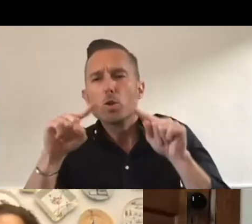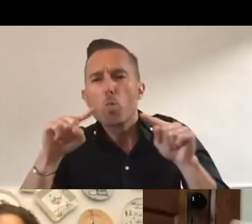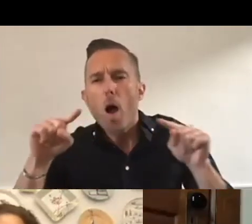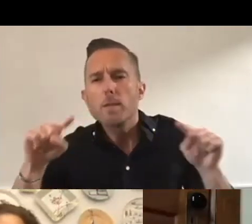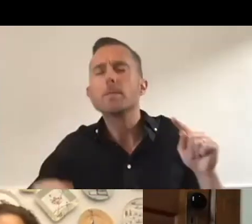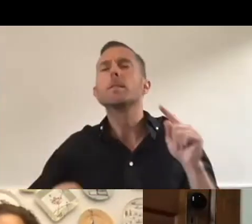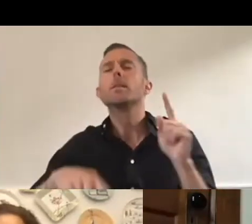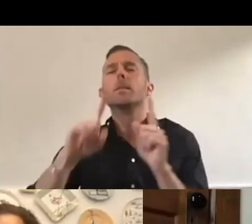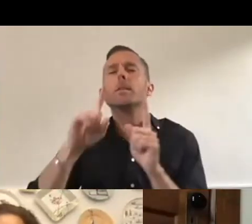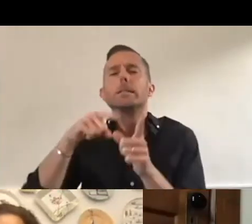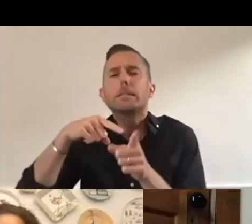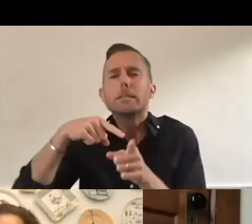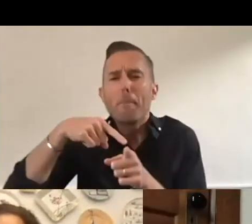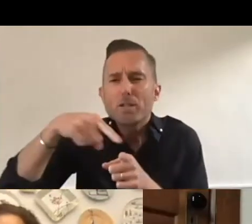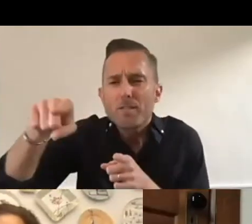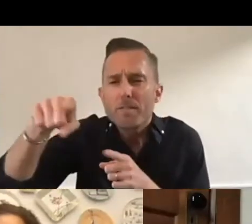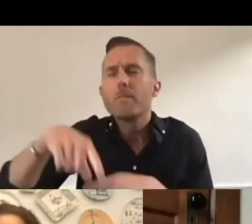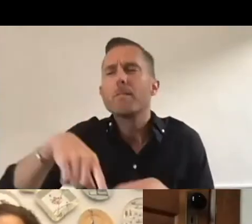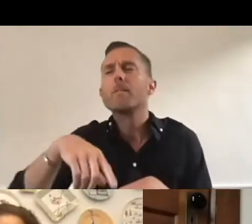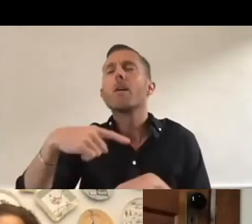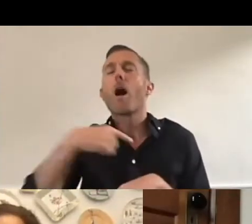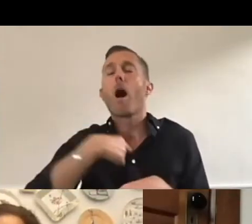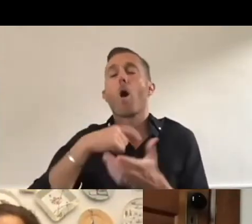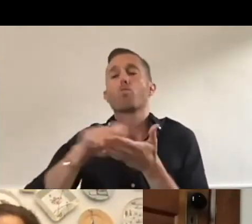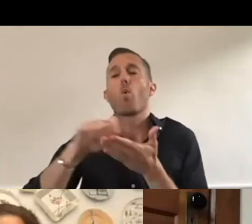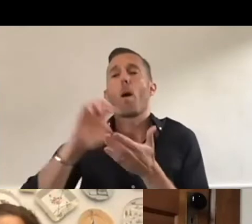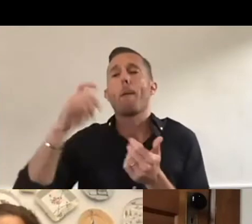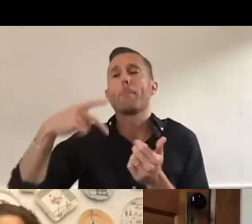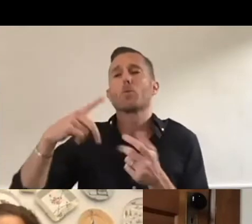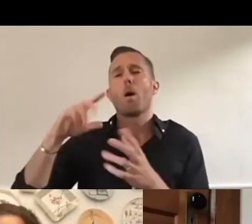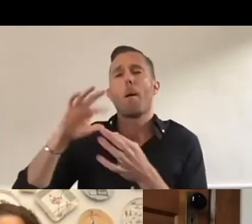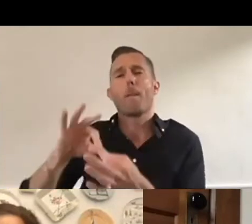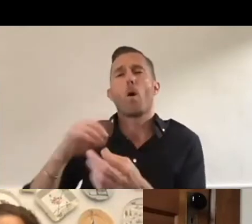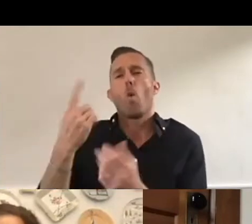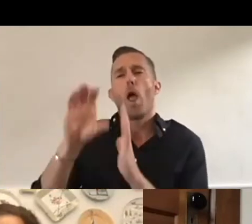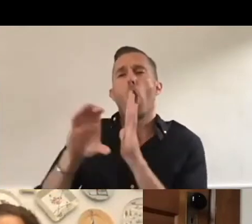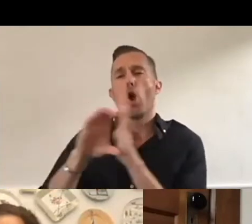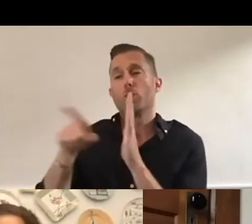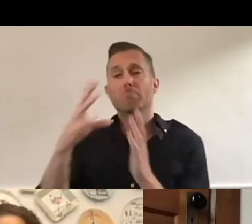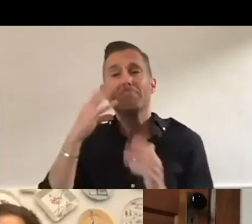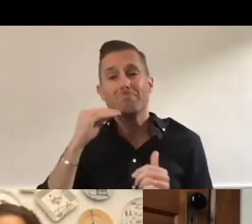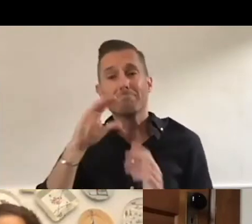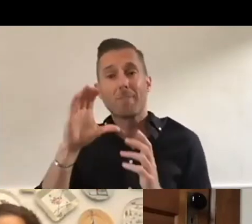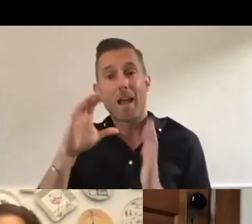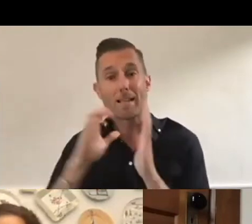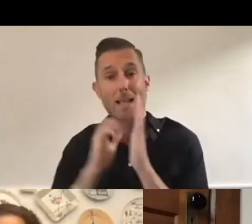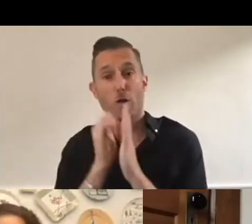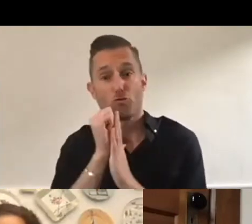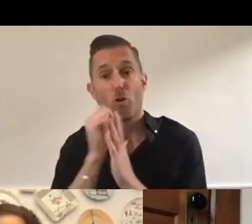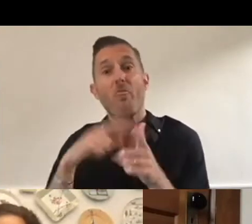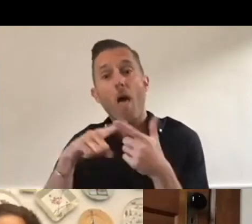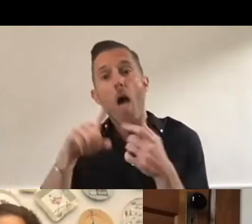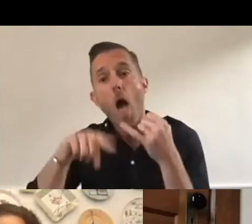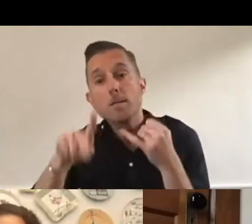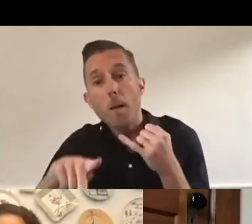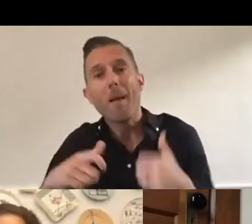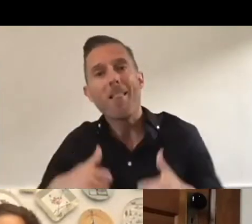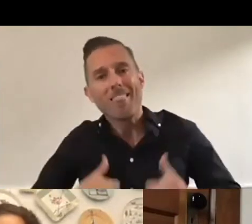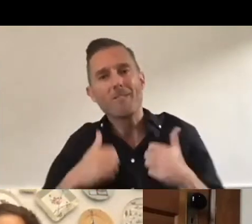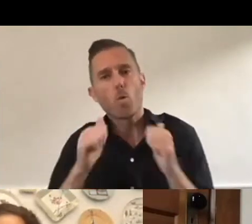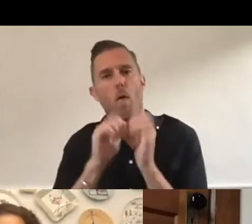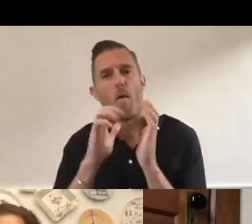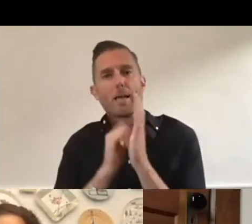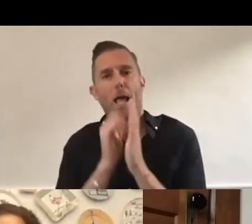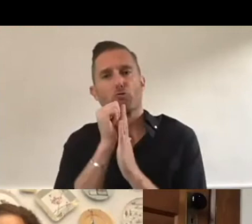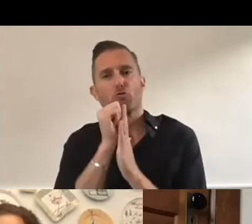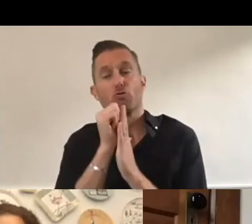a couple episodes about a character who is going through cancer and ends up living with cancer because that's my specific